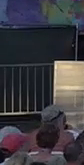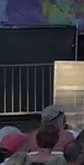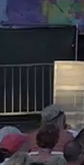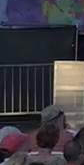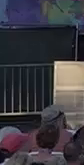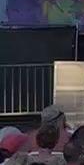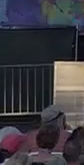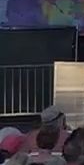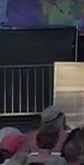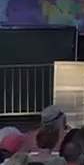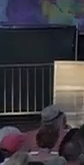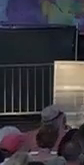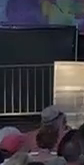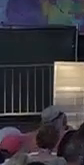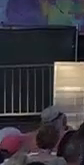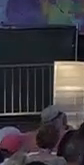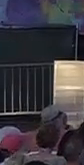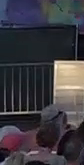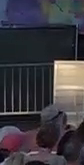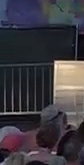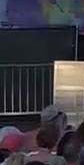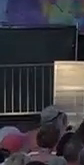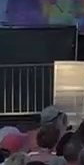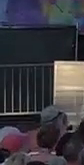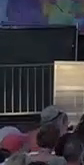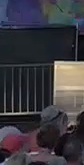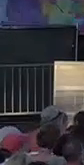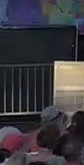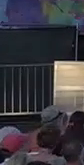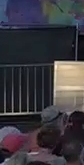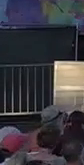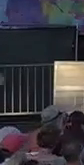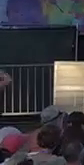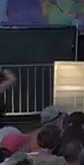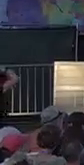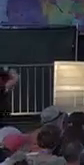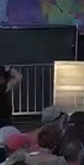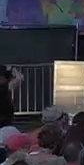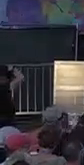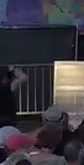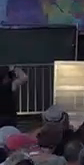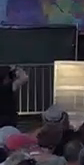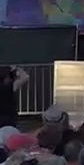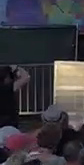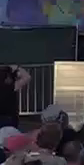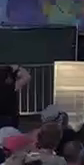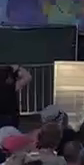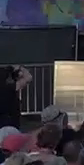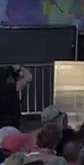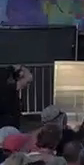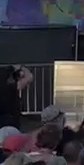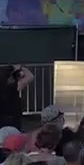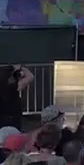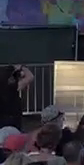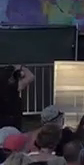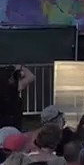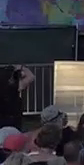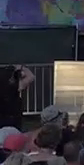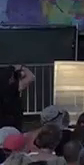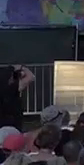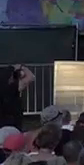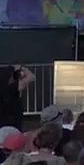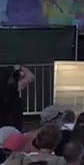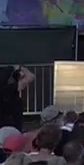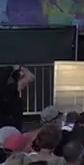and march with us to the festival grounds, where Kesha will be headlining Saturday night, and Paul Oakenfold will headline Sunday